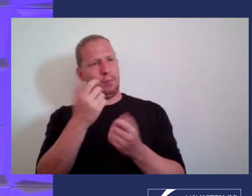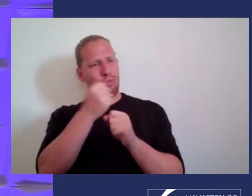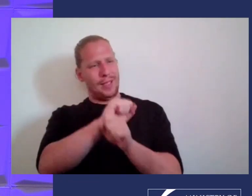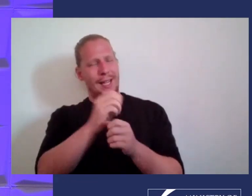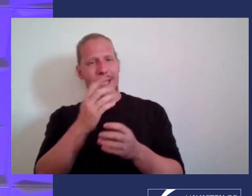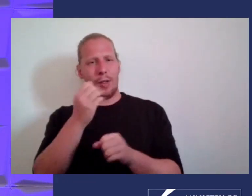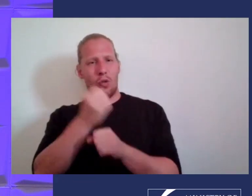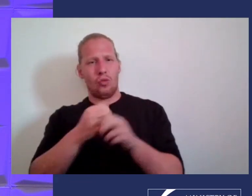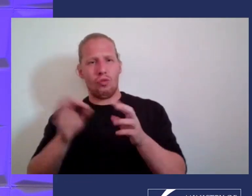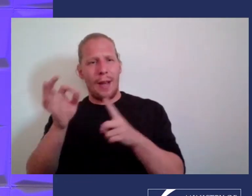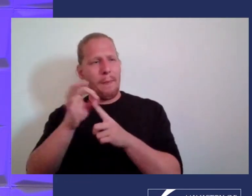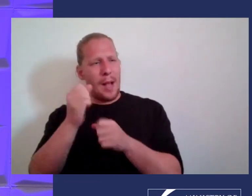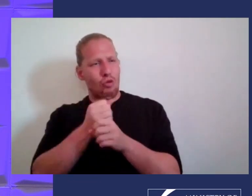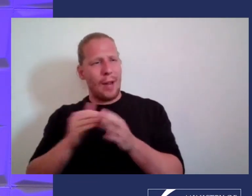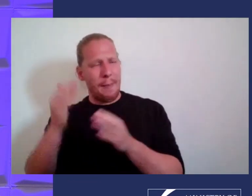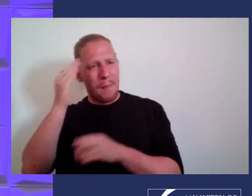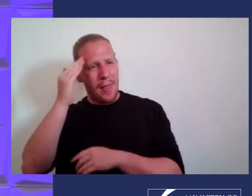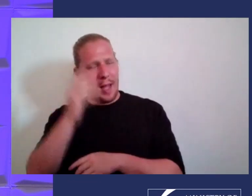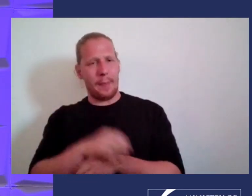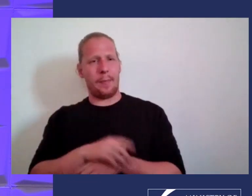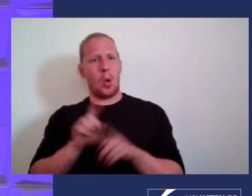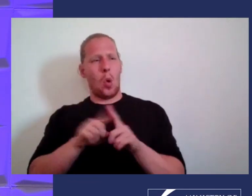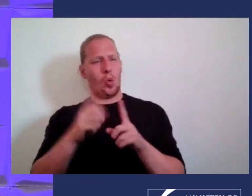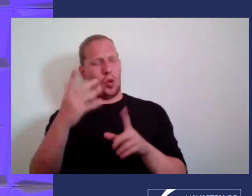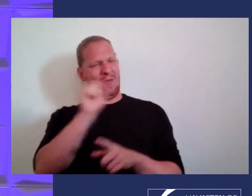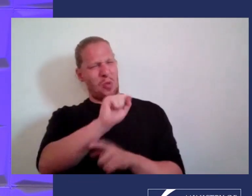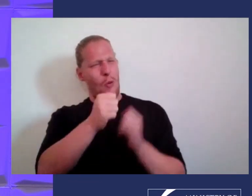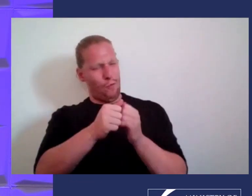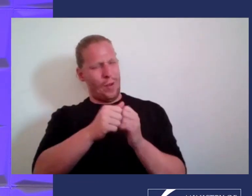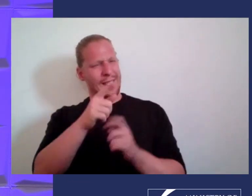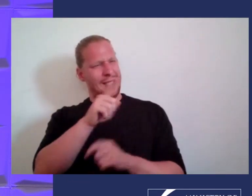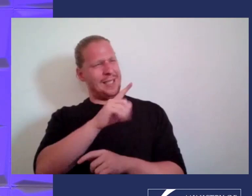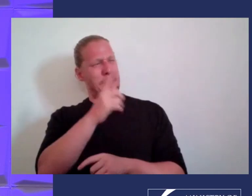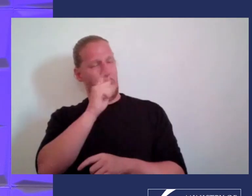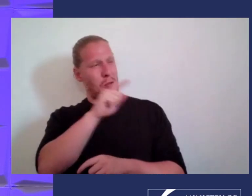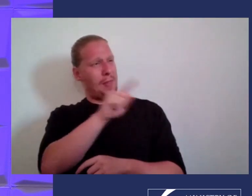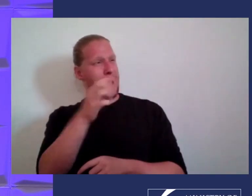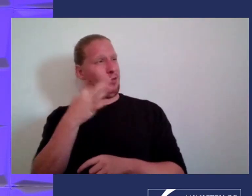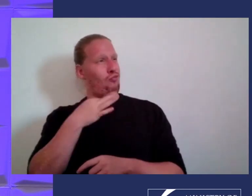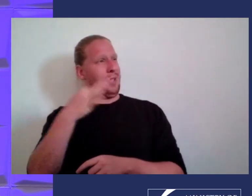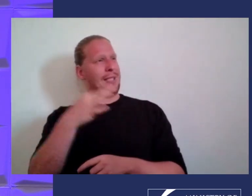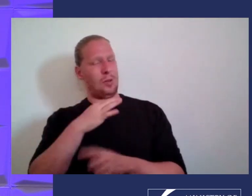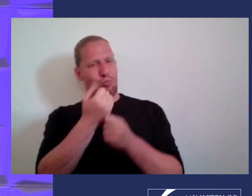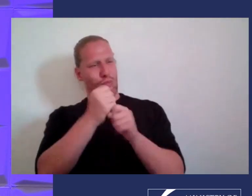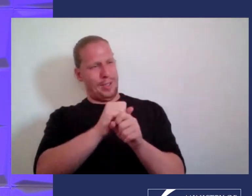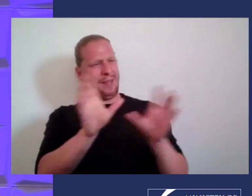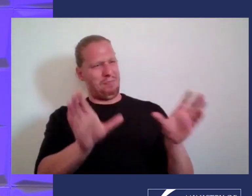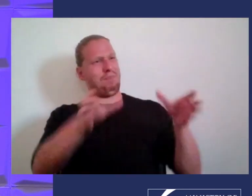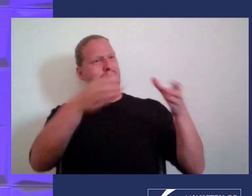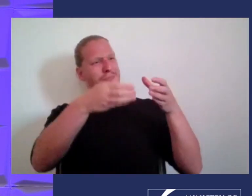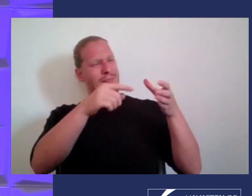want to protect those in our community, including some of your friends who are more at risk, that if they got COVID-19, they'd be